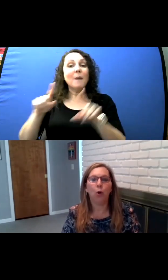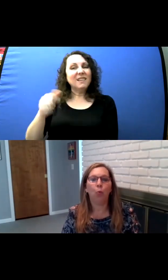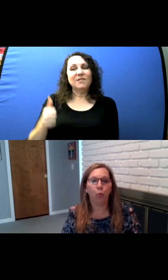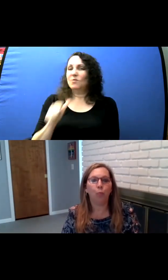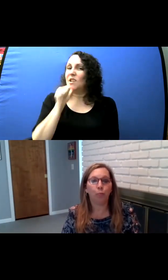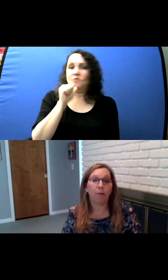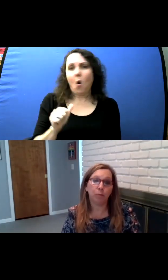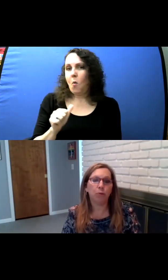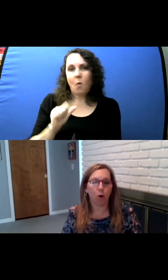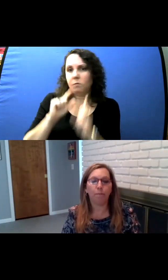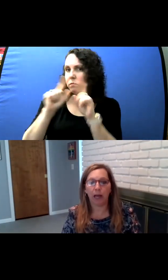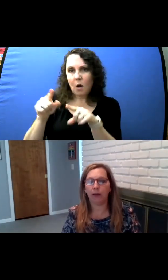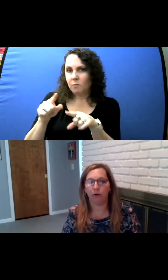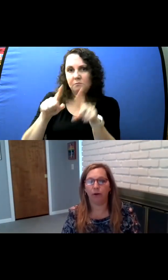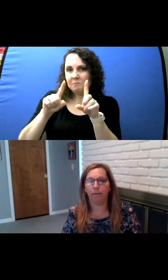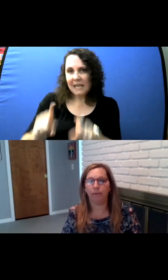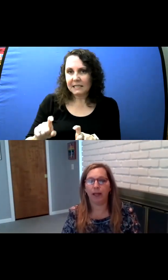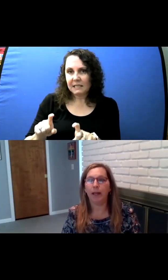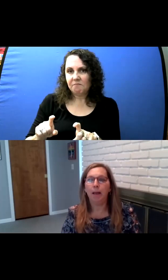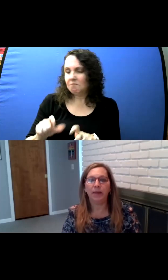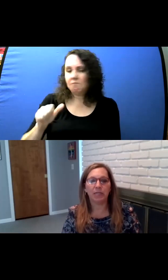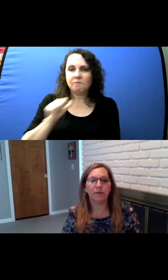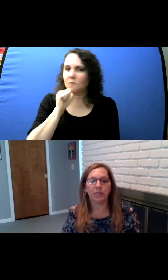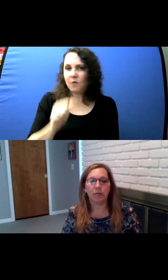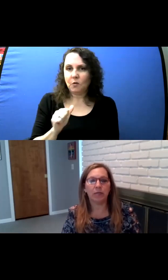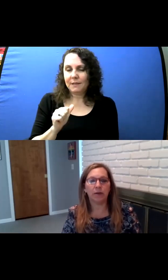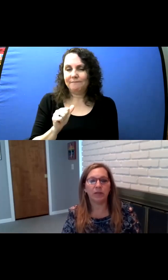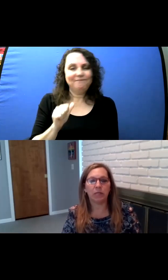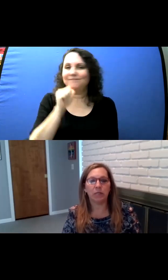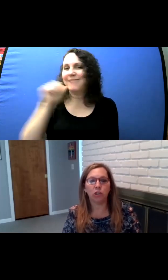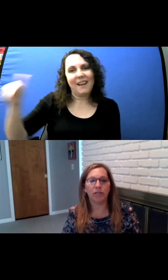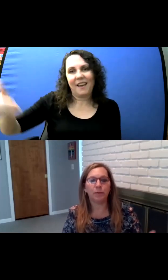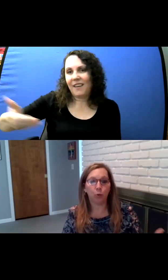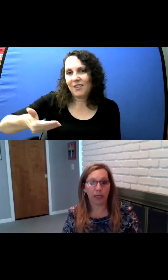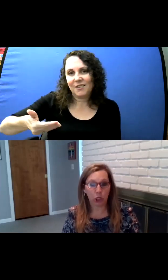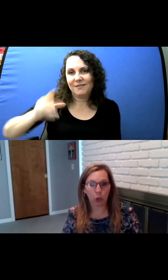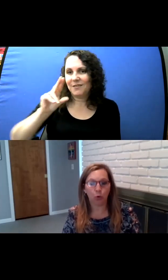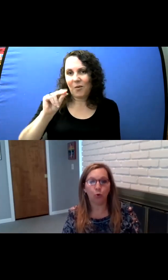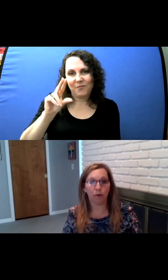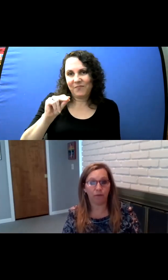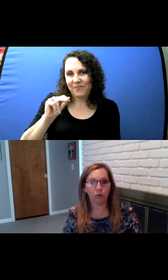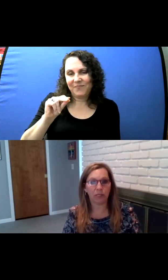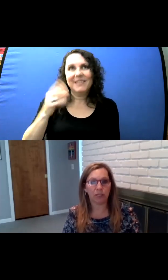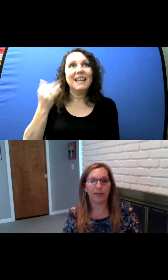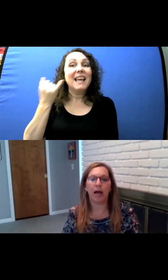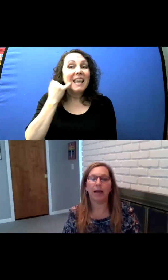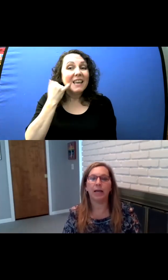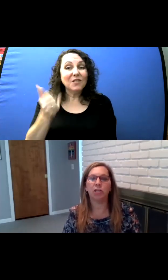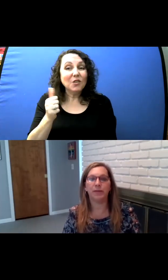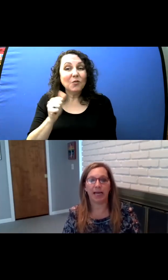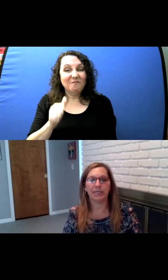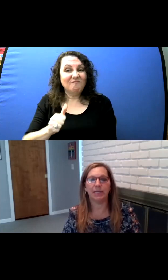it, probably won't be hired. Okay, because if it's a choice between you who refuses to